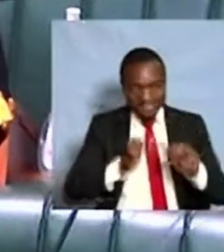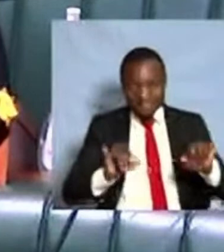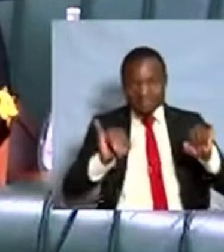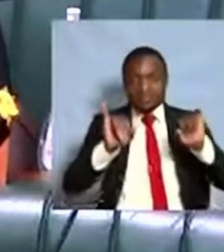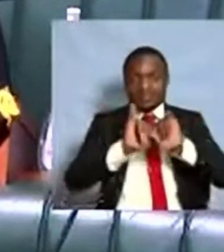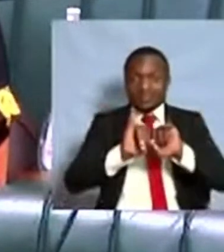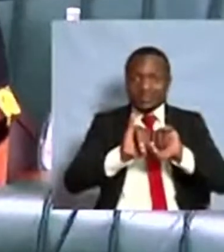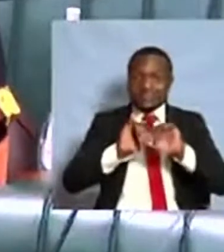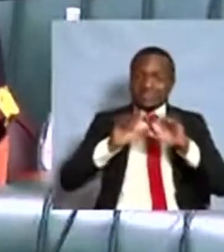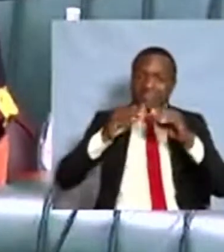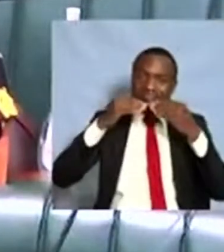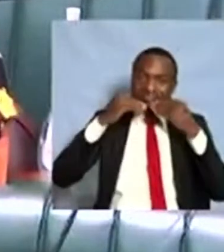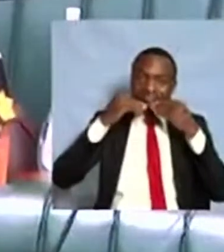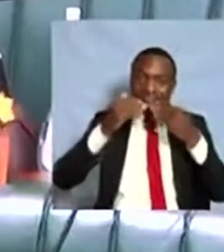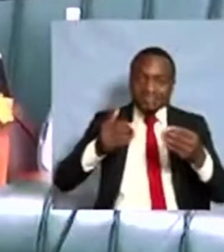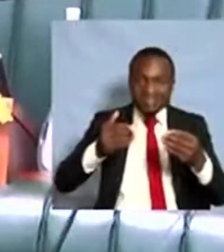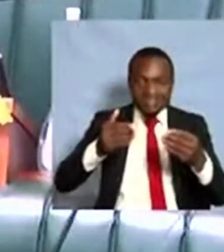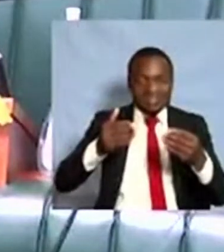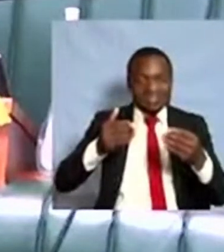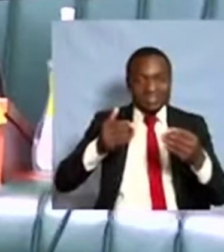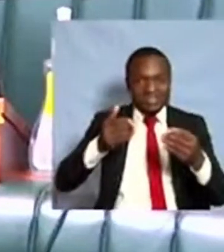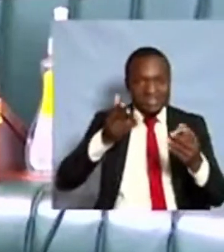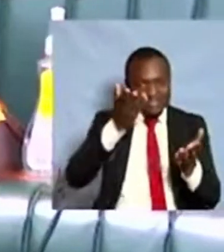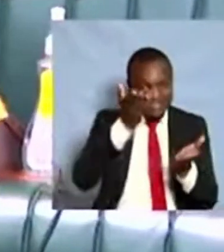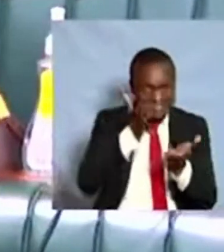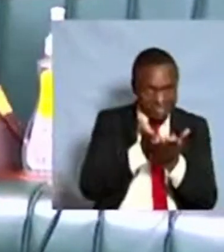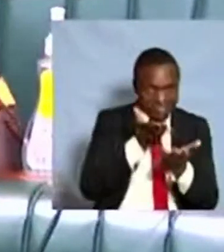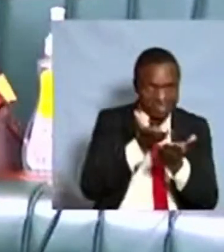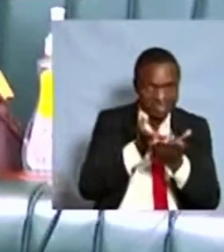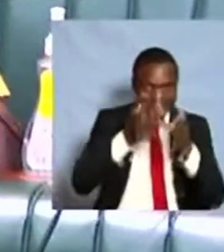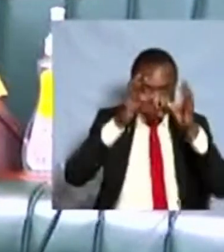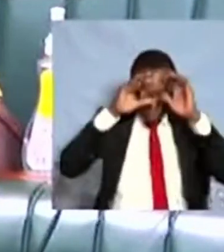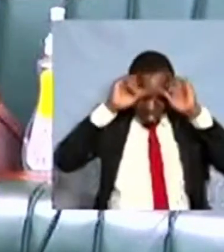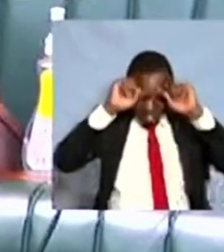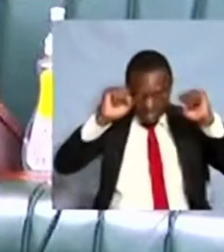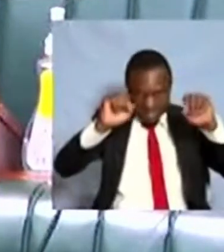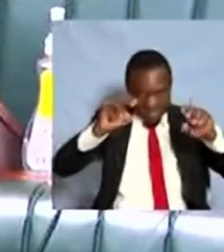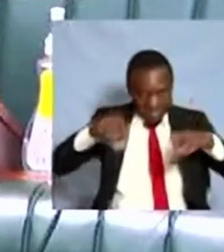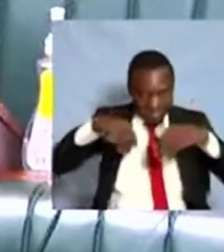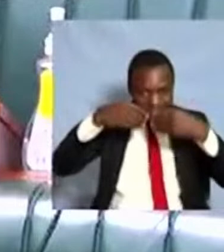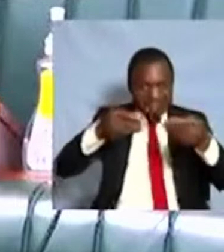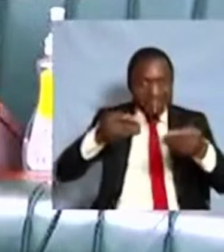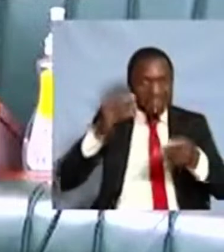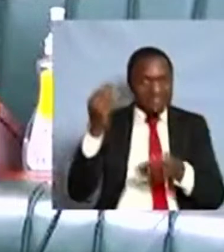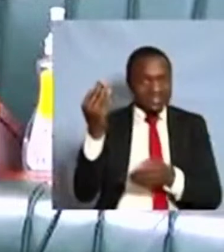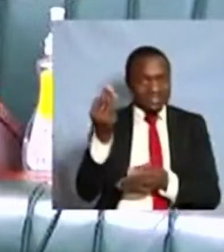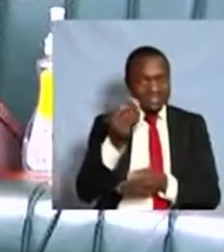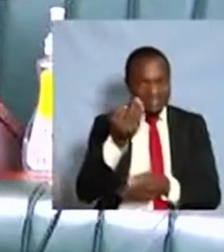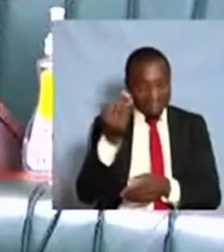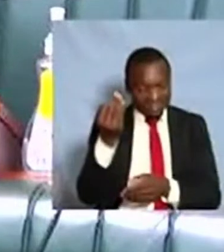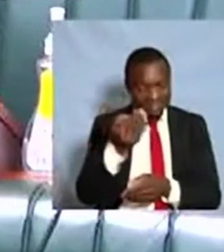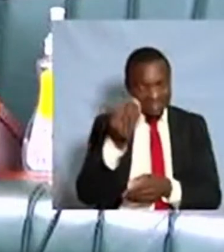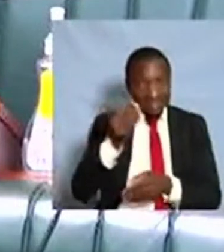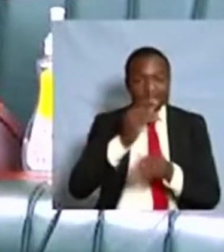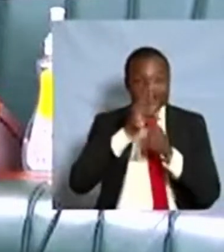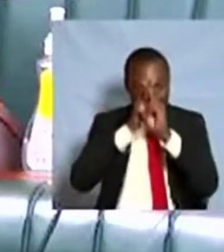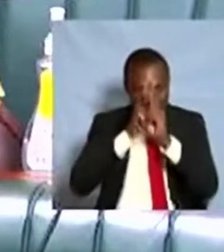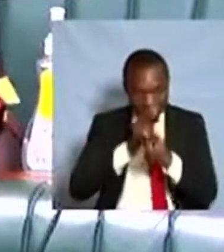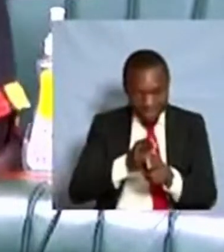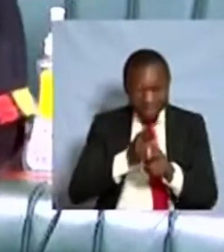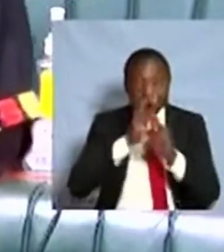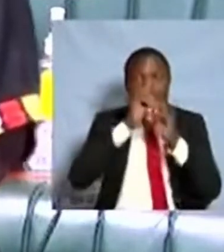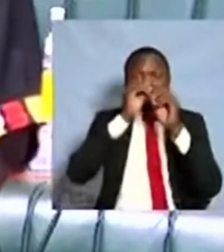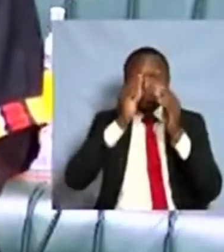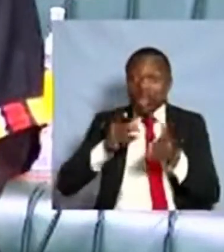thanks motion to the address that the President made on Friday. Mr. Speaker,